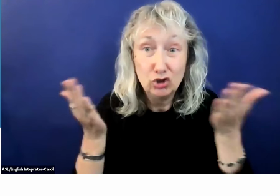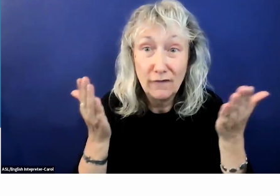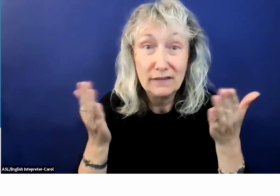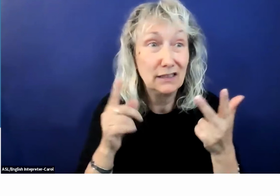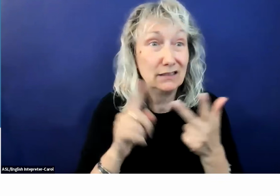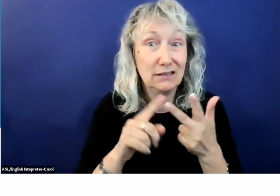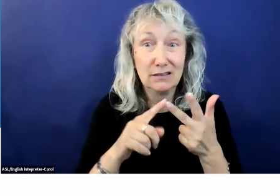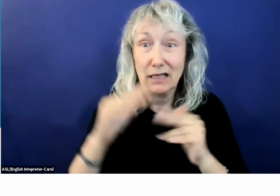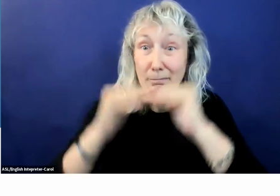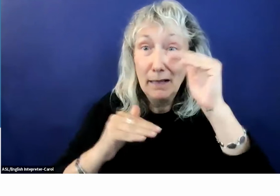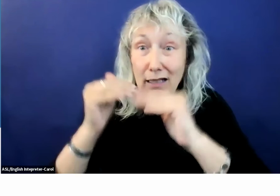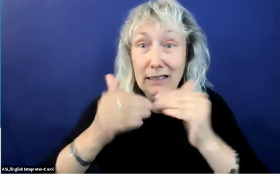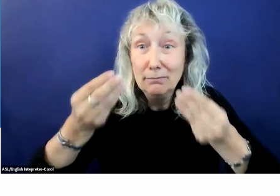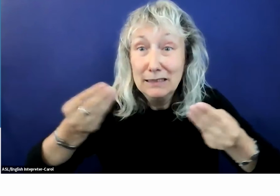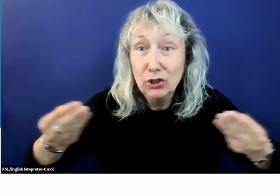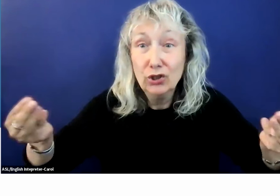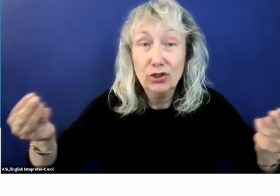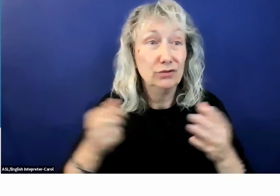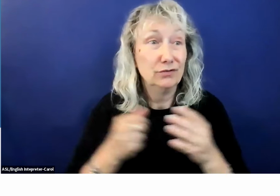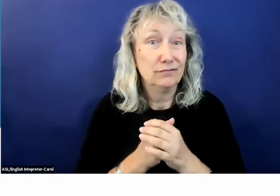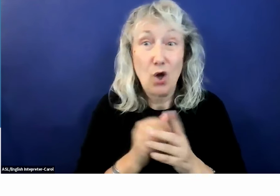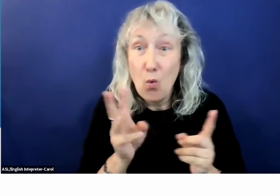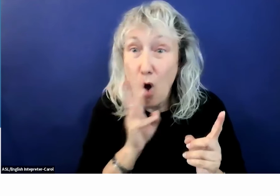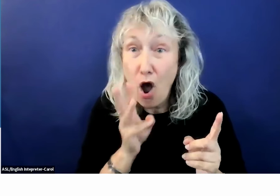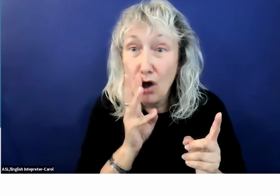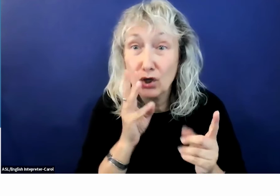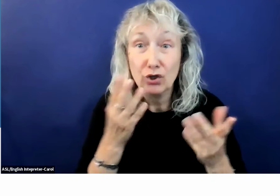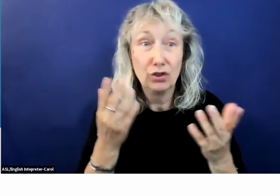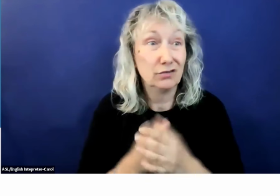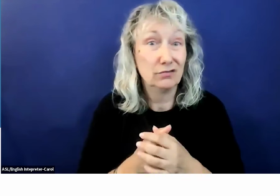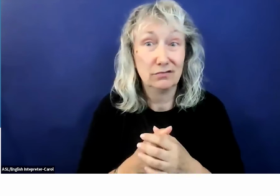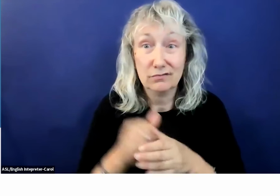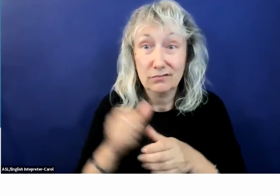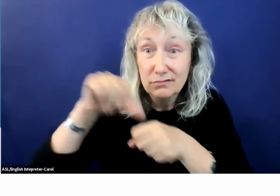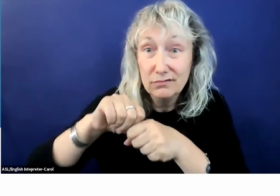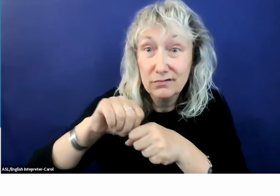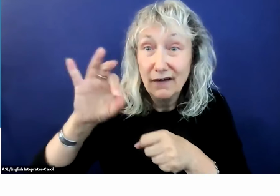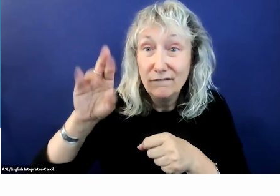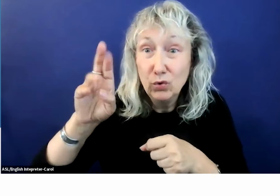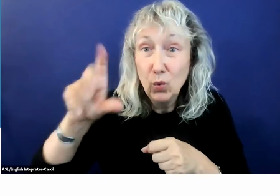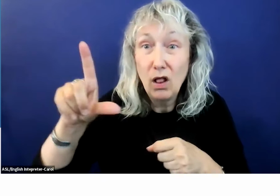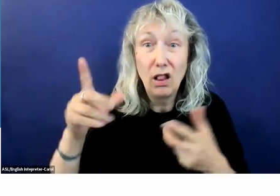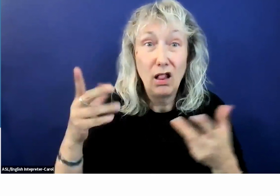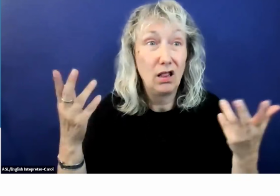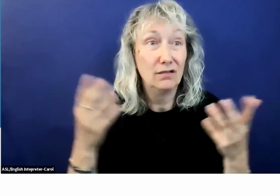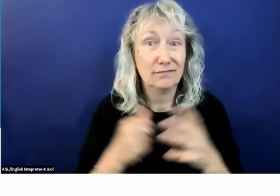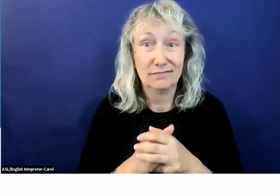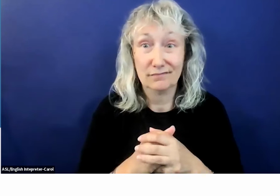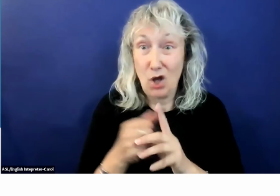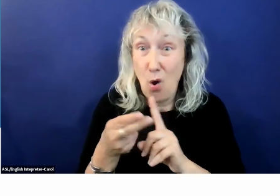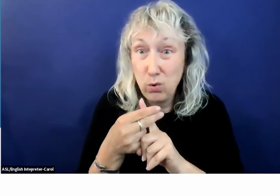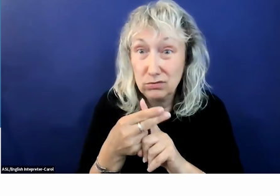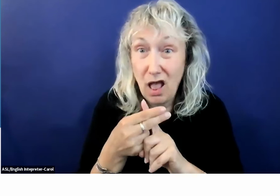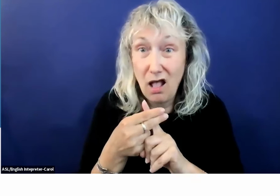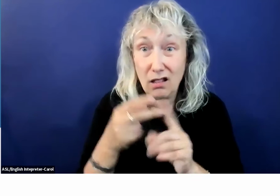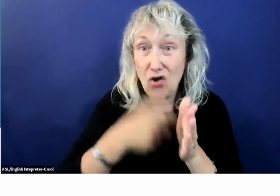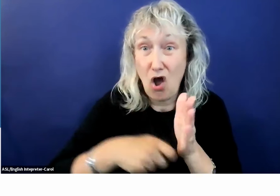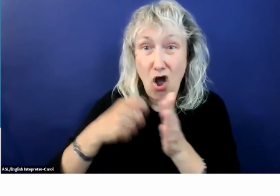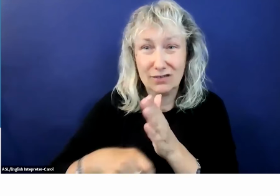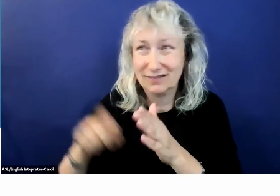construction materials, water, fuel, and hotel rooms. And a price is unconscionably